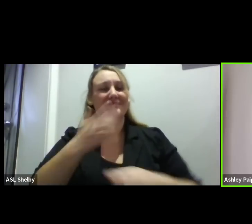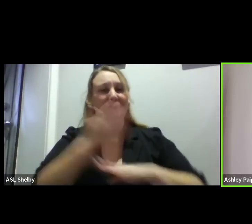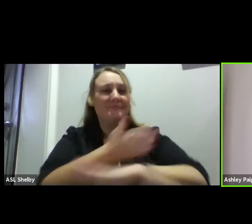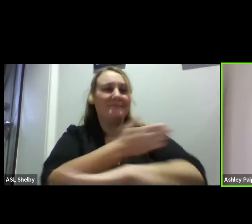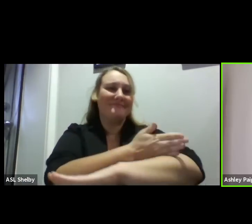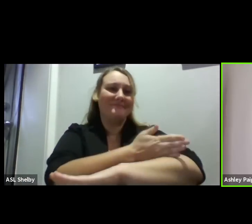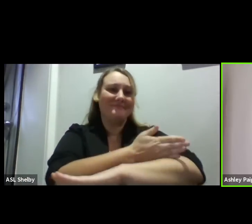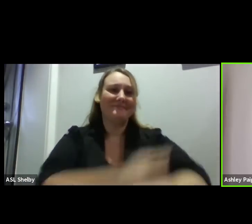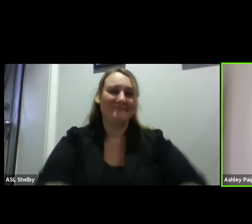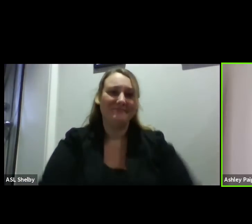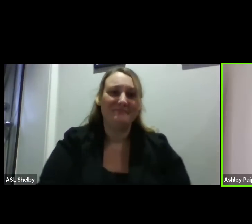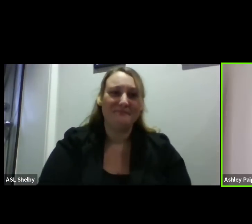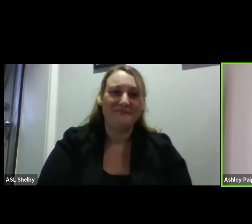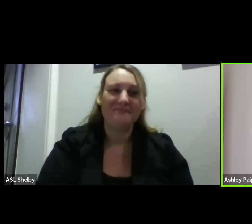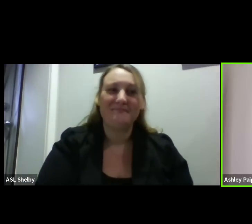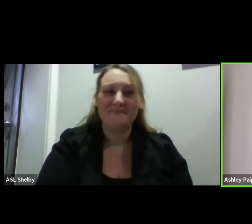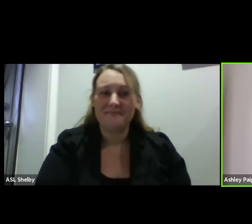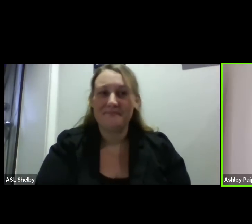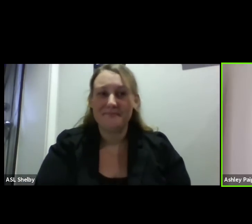Next up,